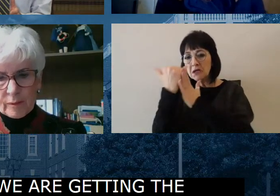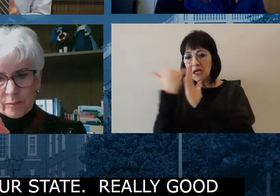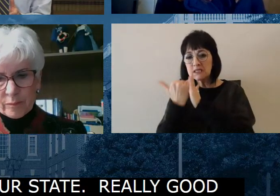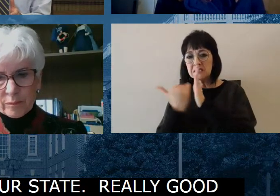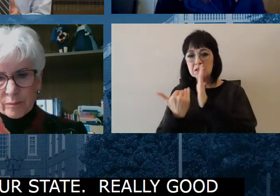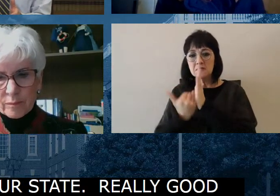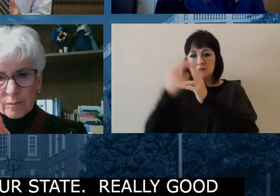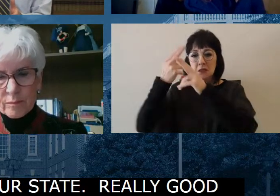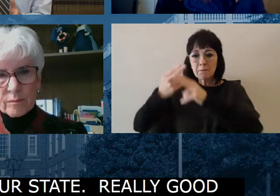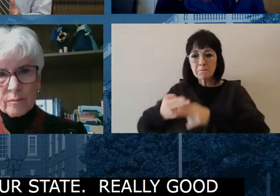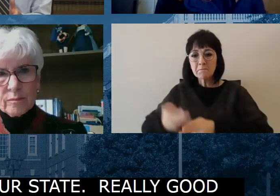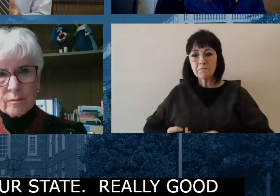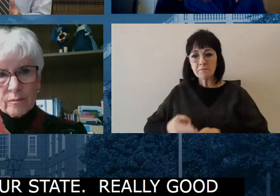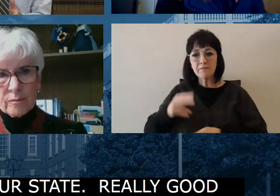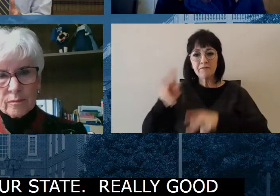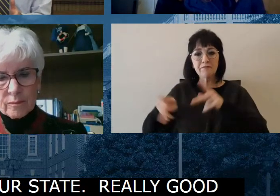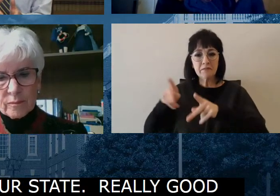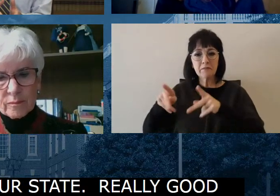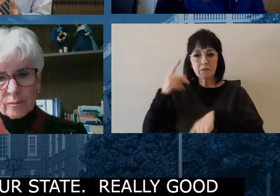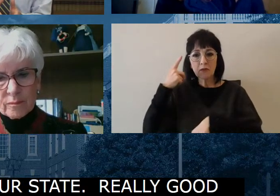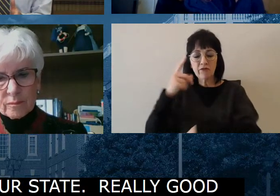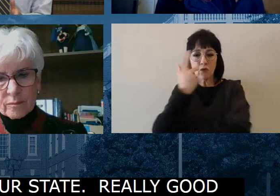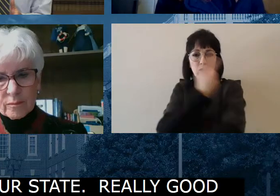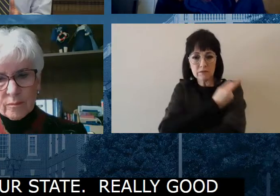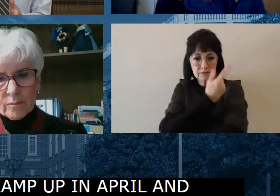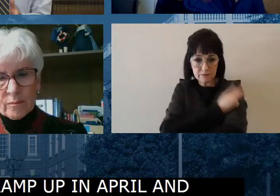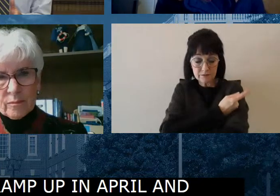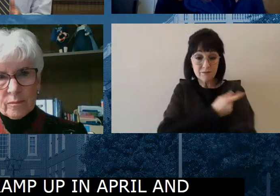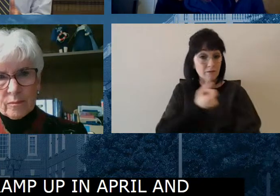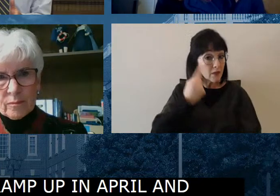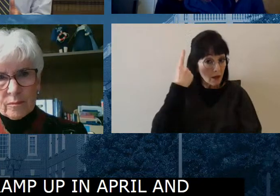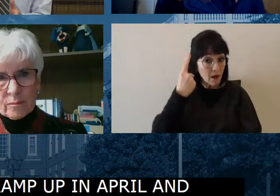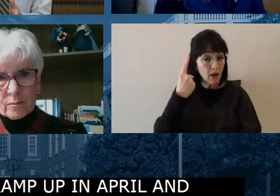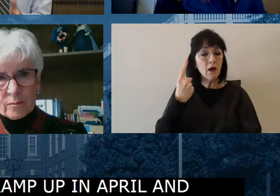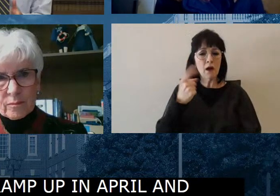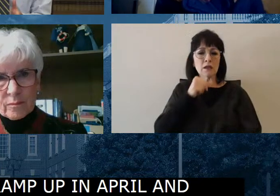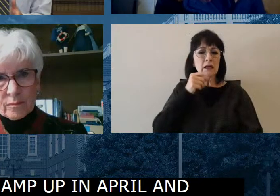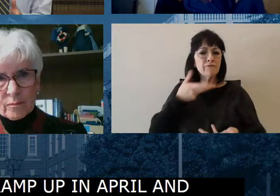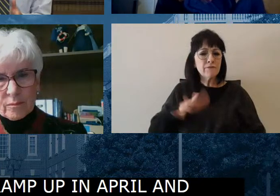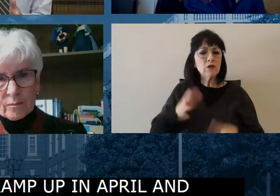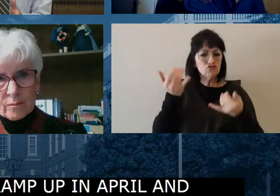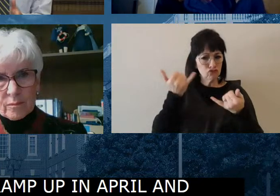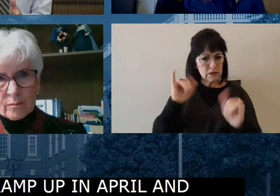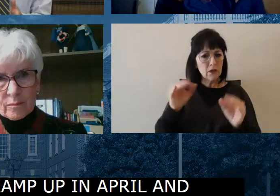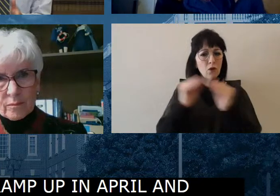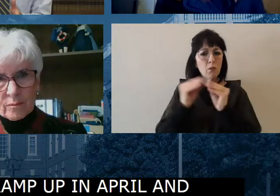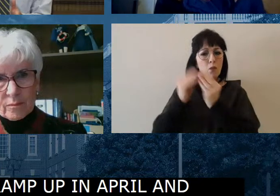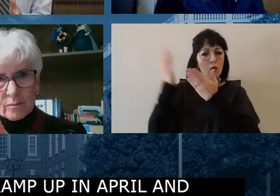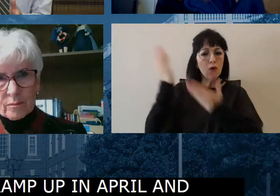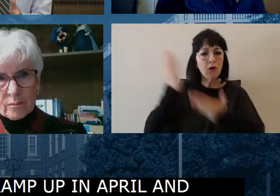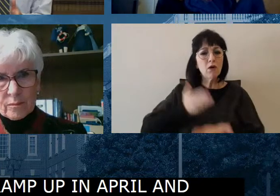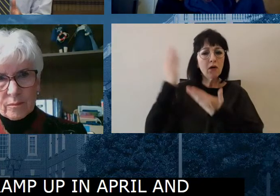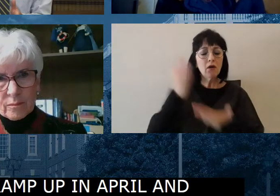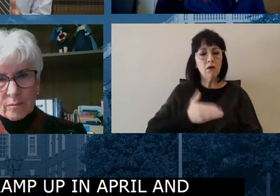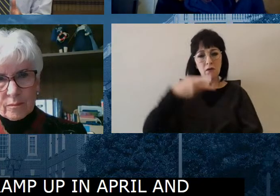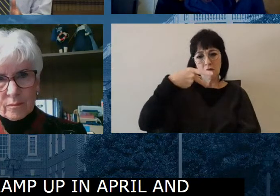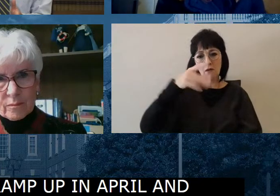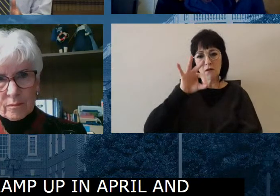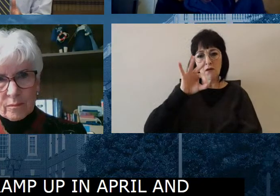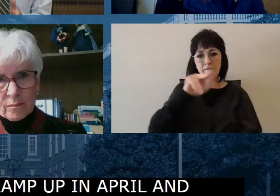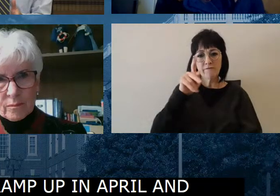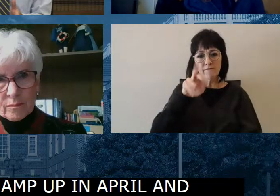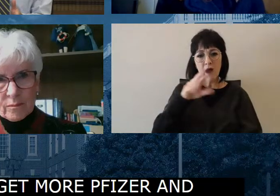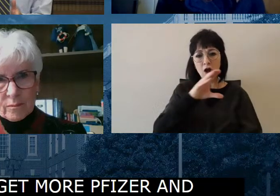get more Pfizer and Moderna between now and the end of March. So we were advised of that this morning as